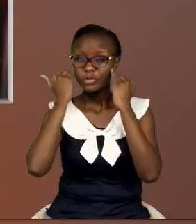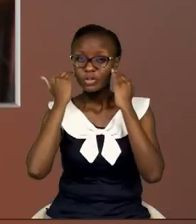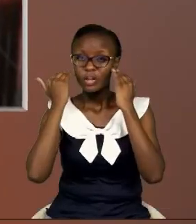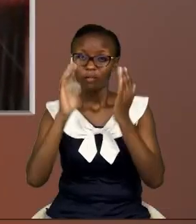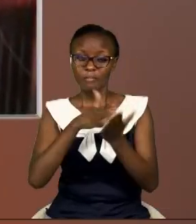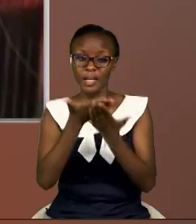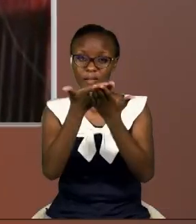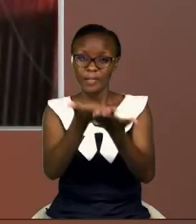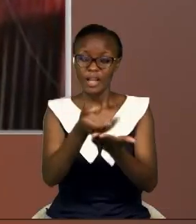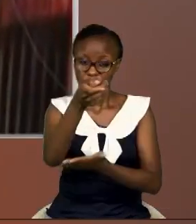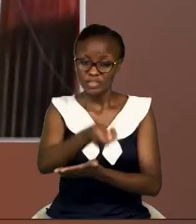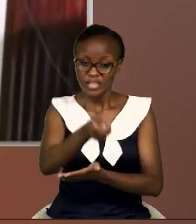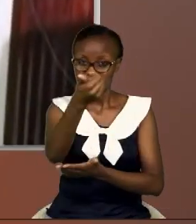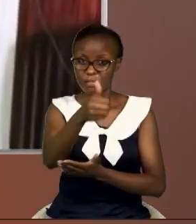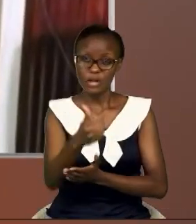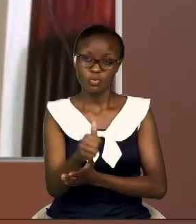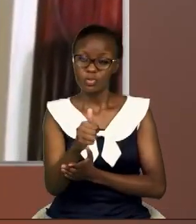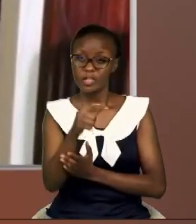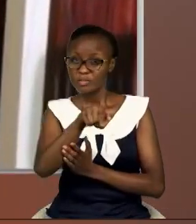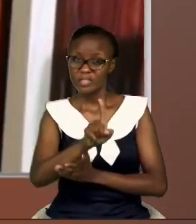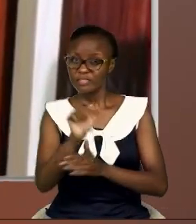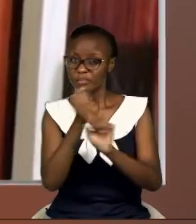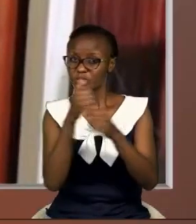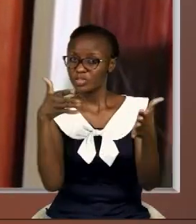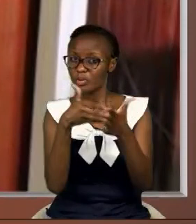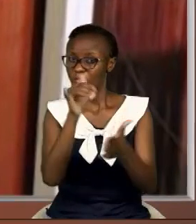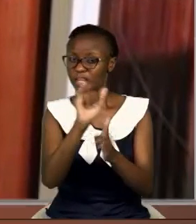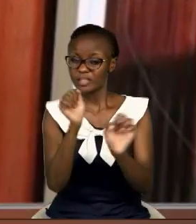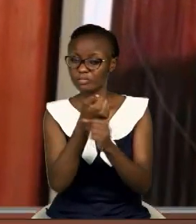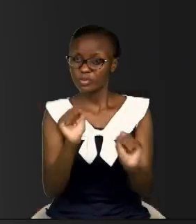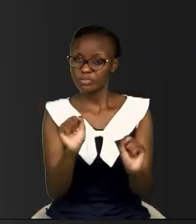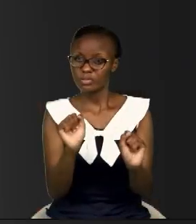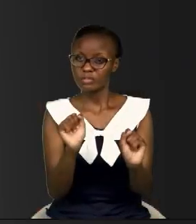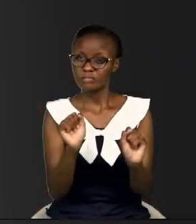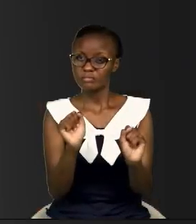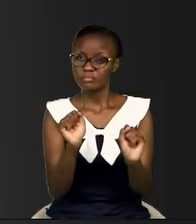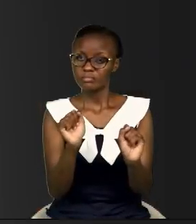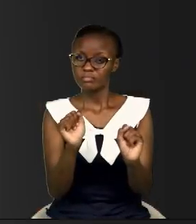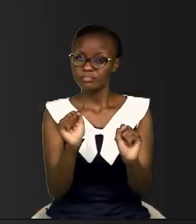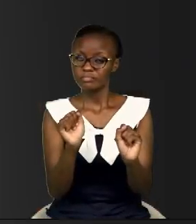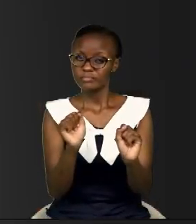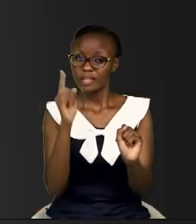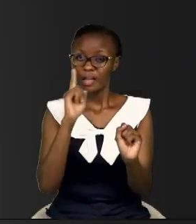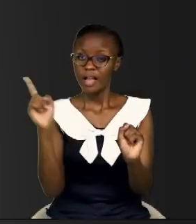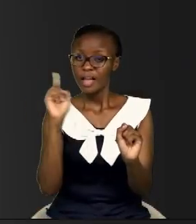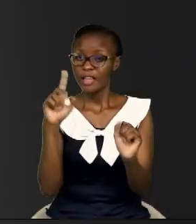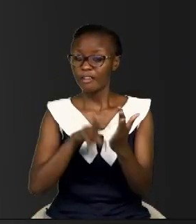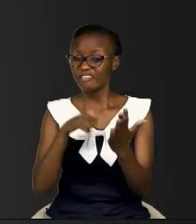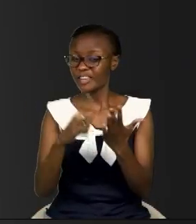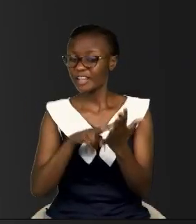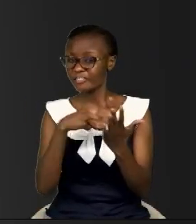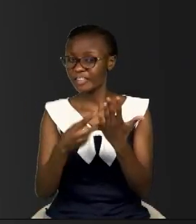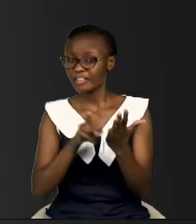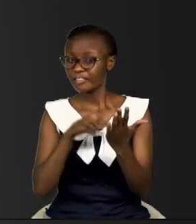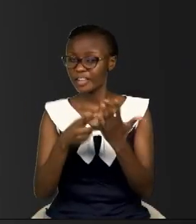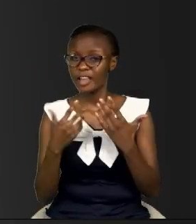on the judges during the vetting process, he cannot stop the appointment. There has been failure on the part of the President